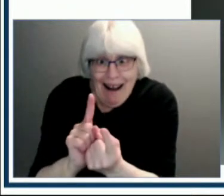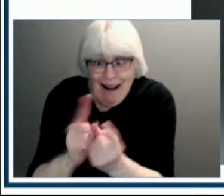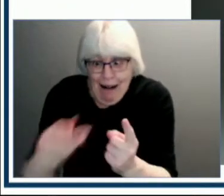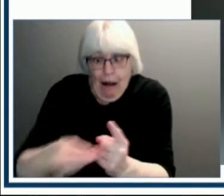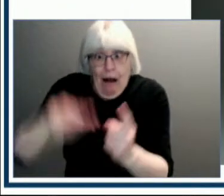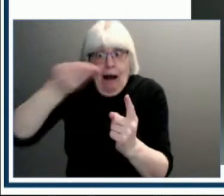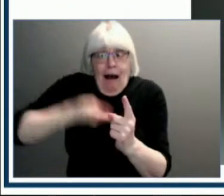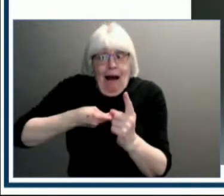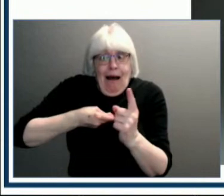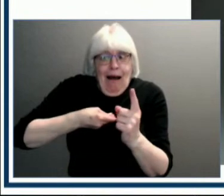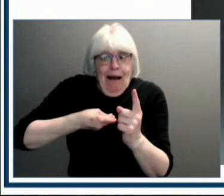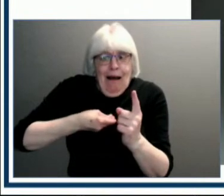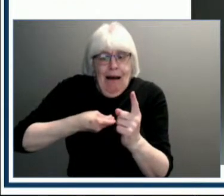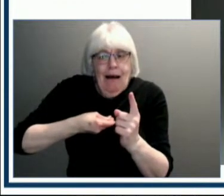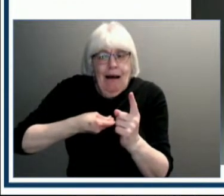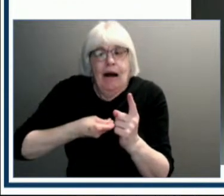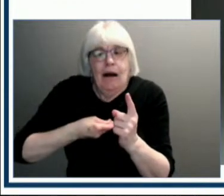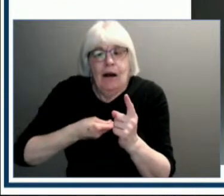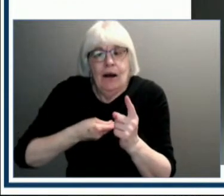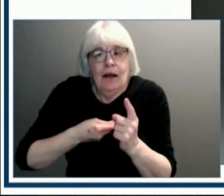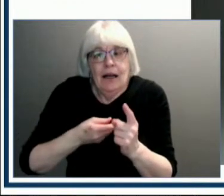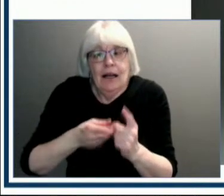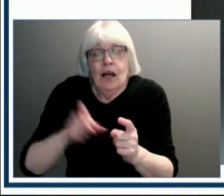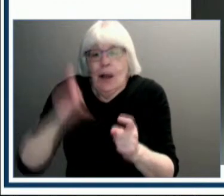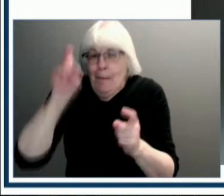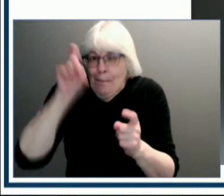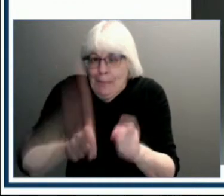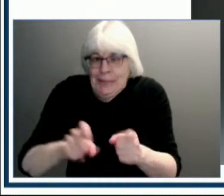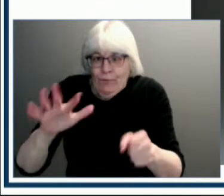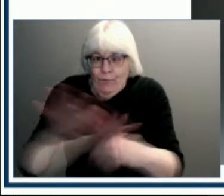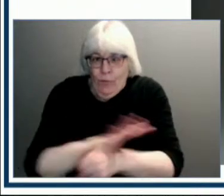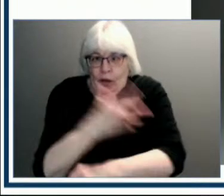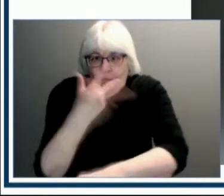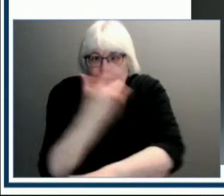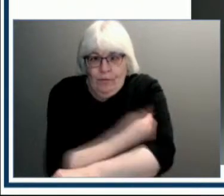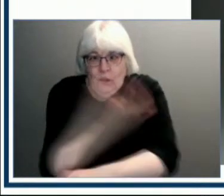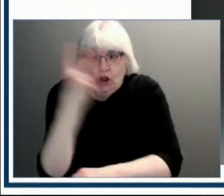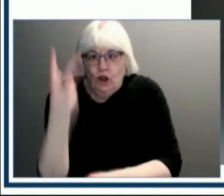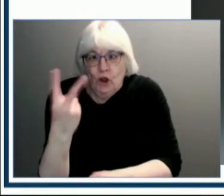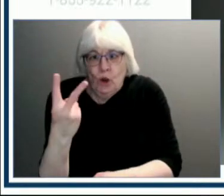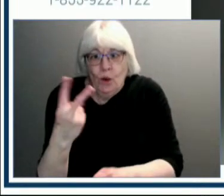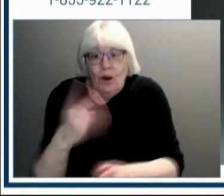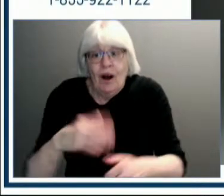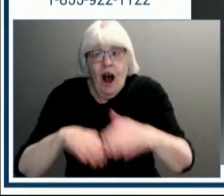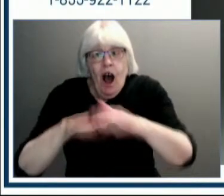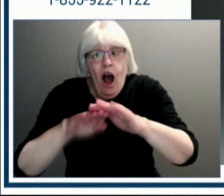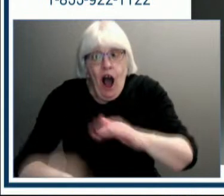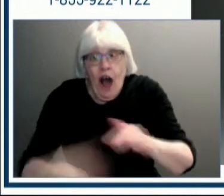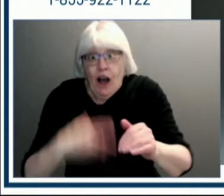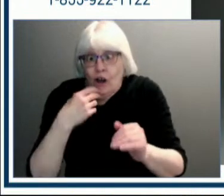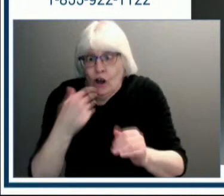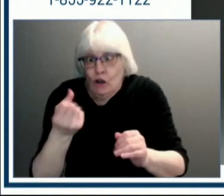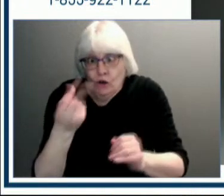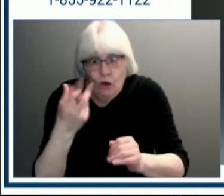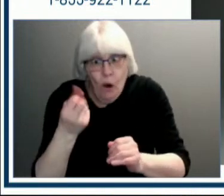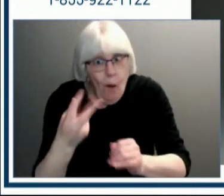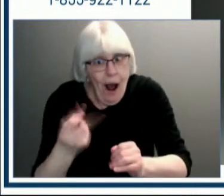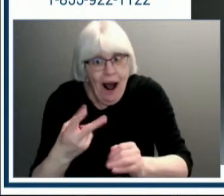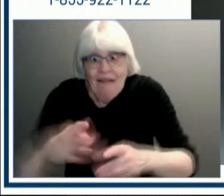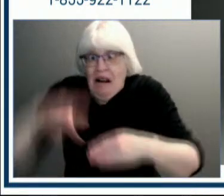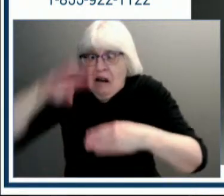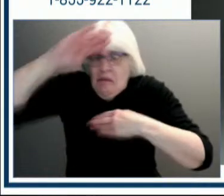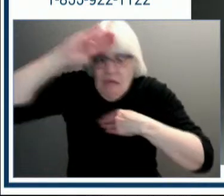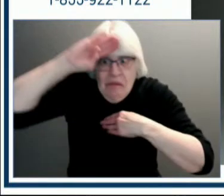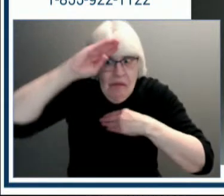fully vaccinated or under 12 and they don't have any symptoms, that the vast majority of the close contacts can